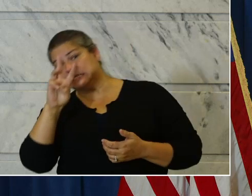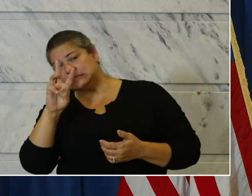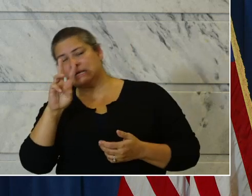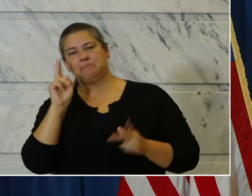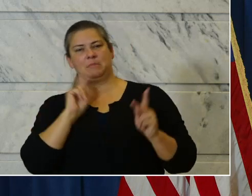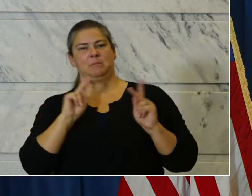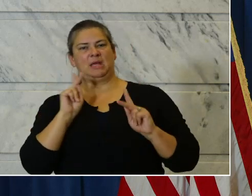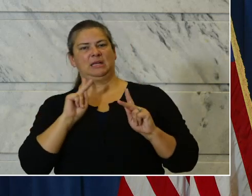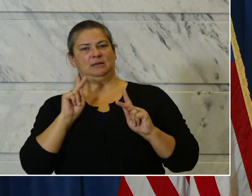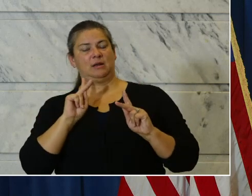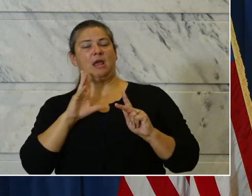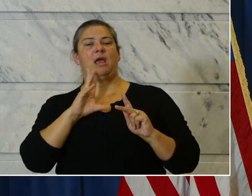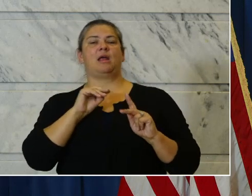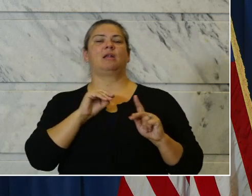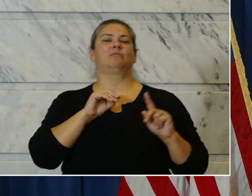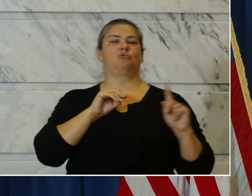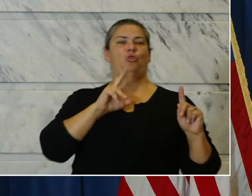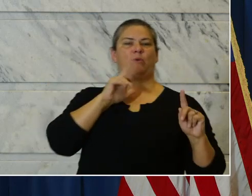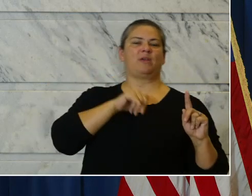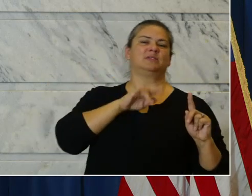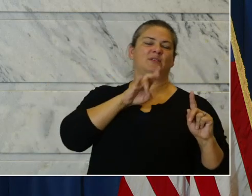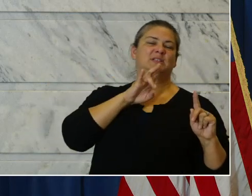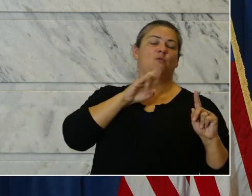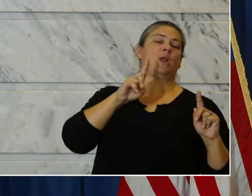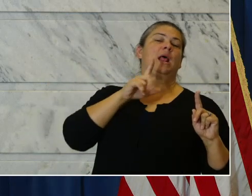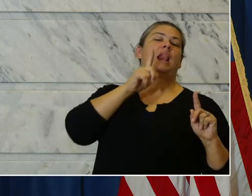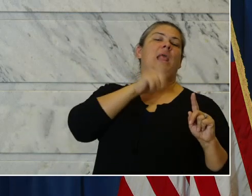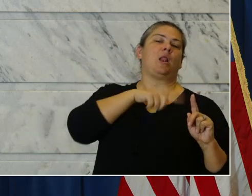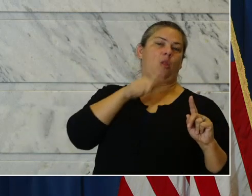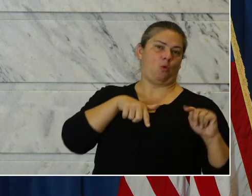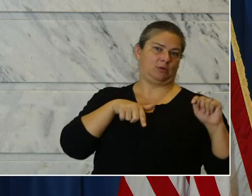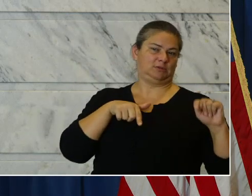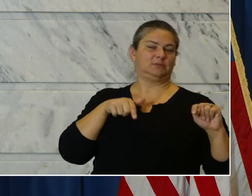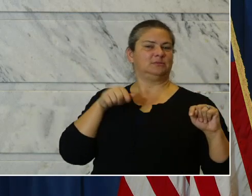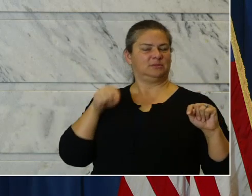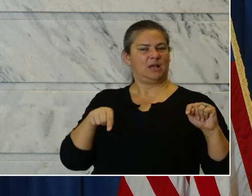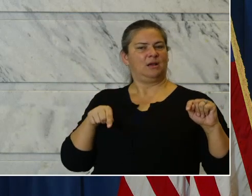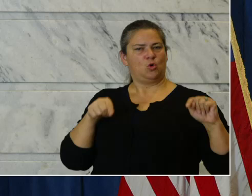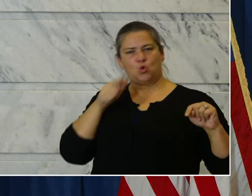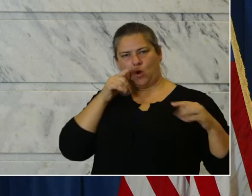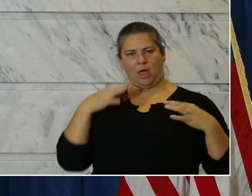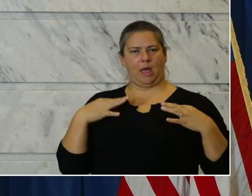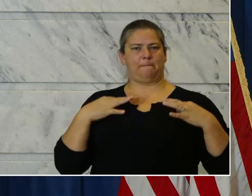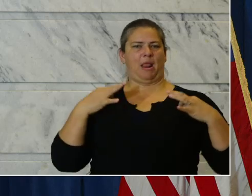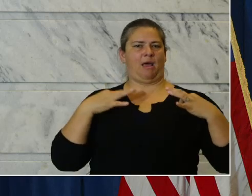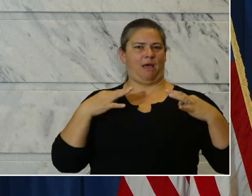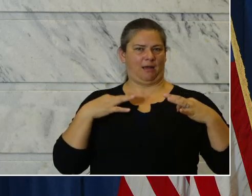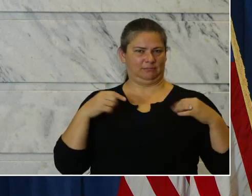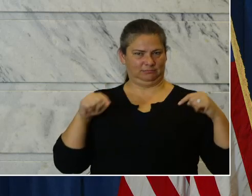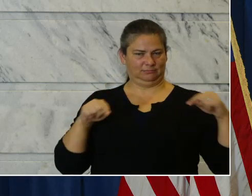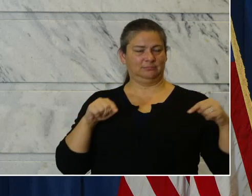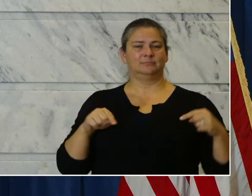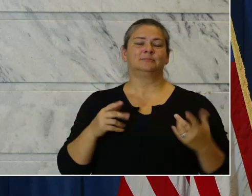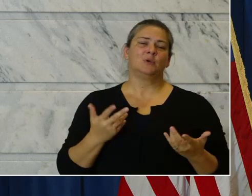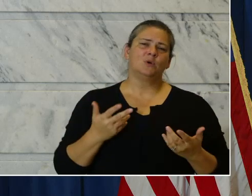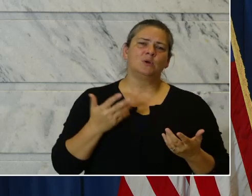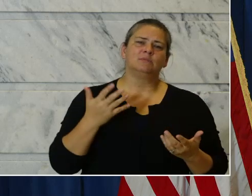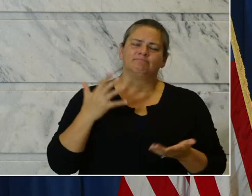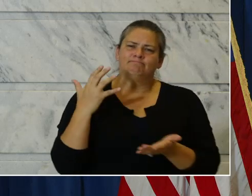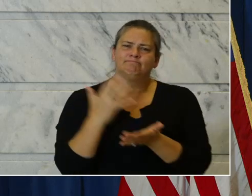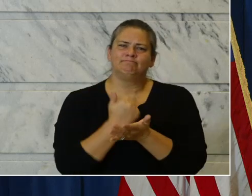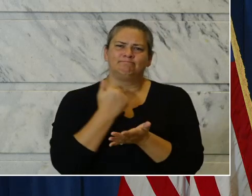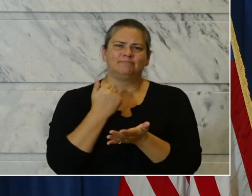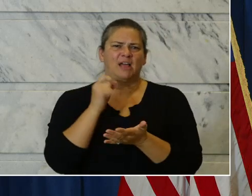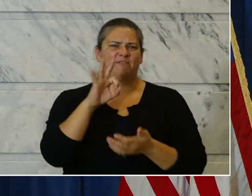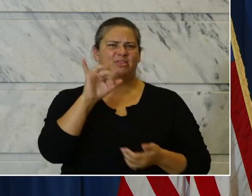2,471 landlords. So make sure you take advantage of this. I'm excited. In a short period of time, we